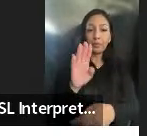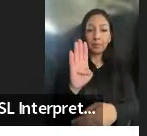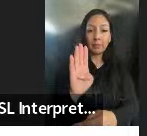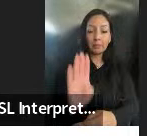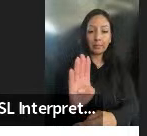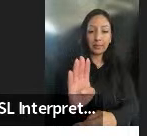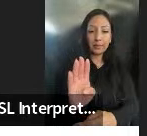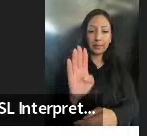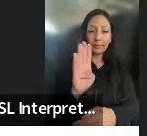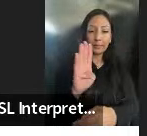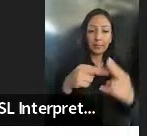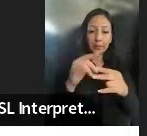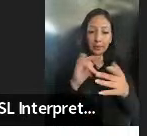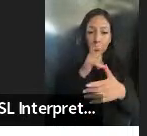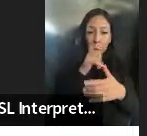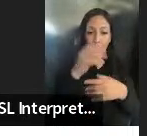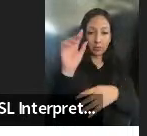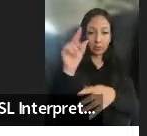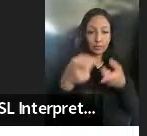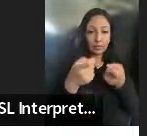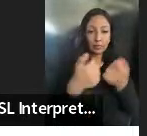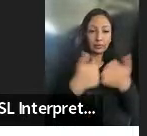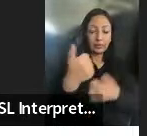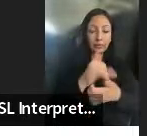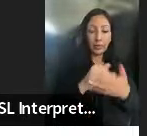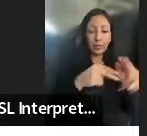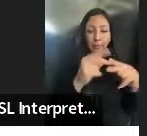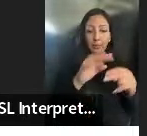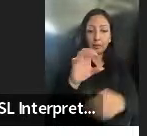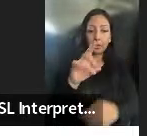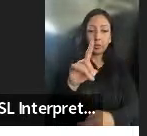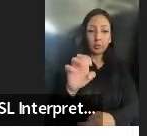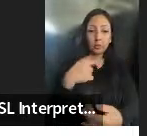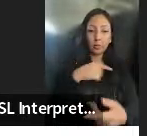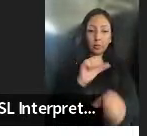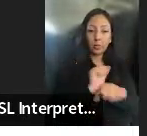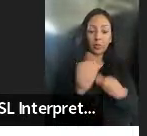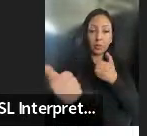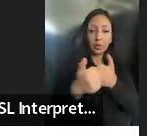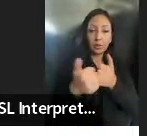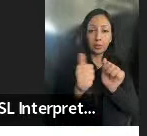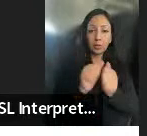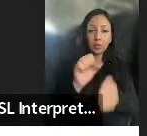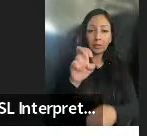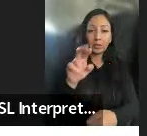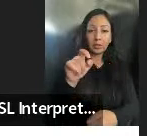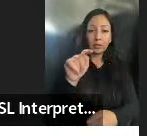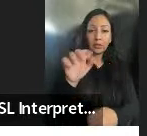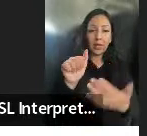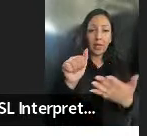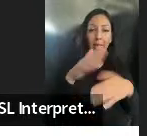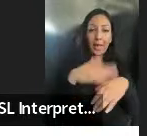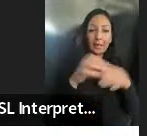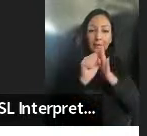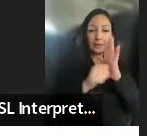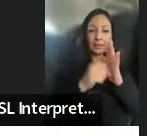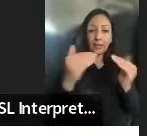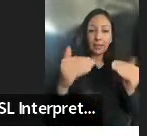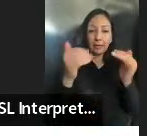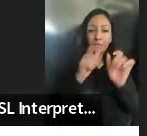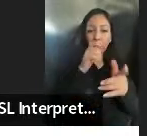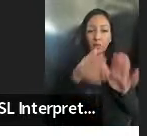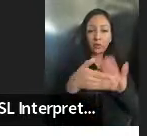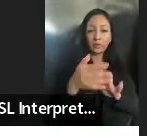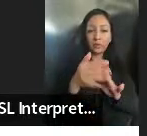code. And then we also have been working very closely with NYSERDA at the state level, who has been developing the